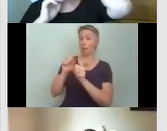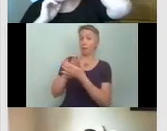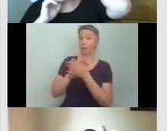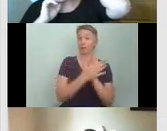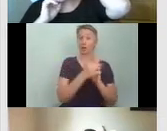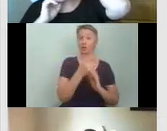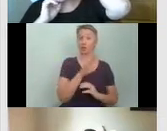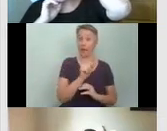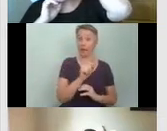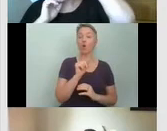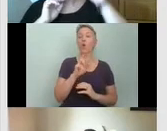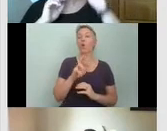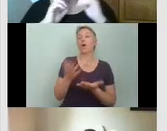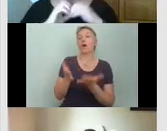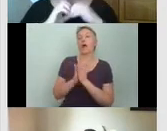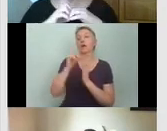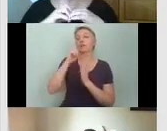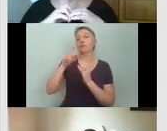of time.